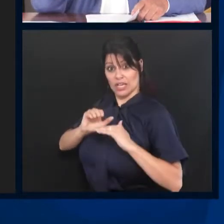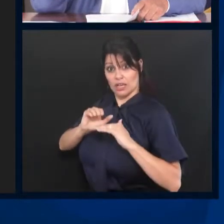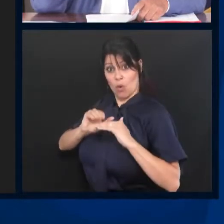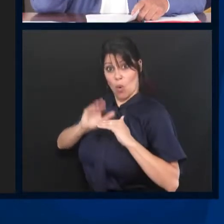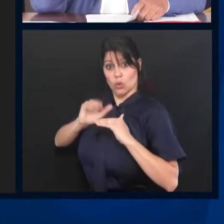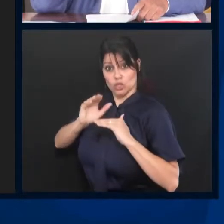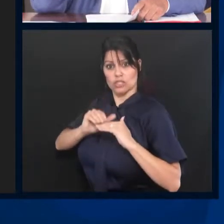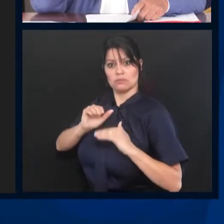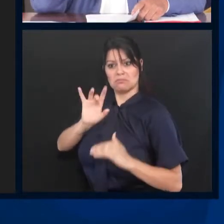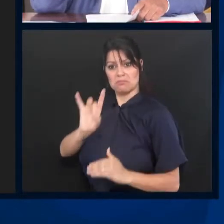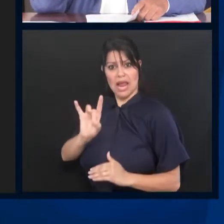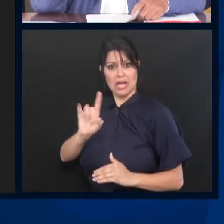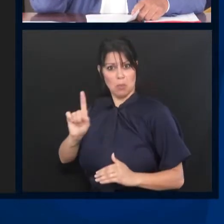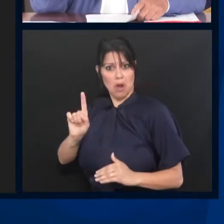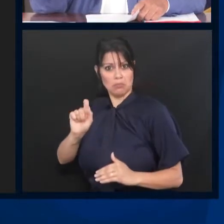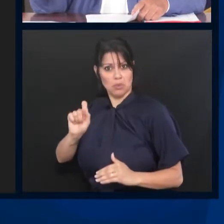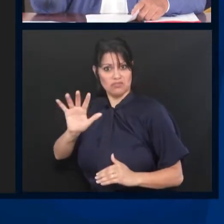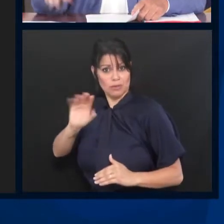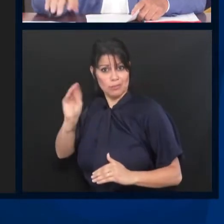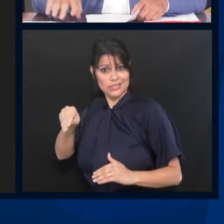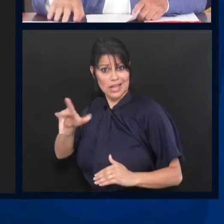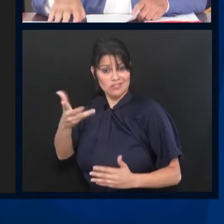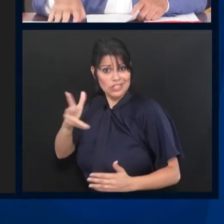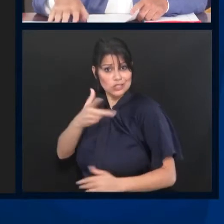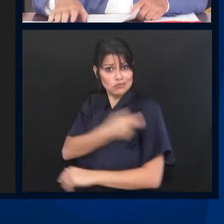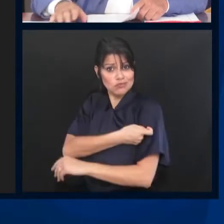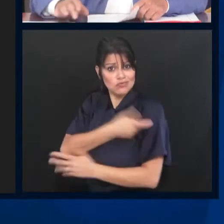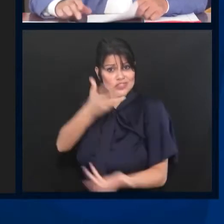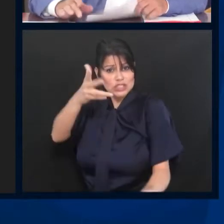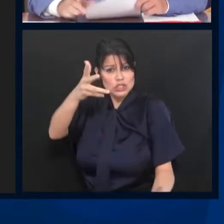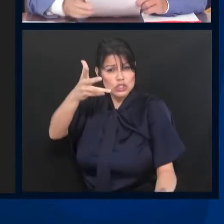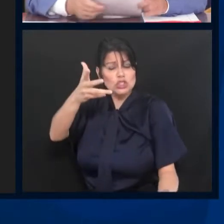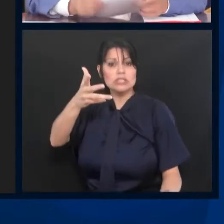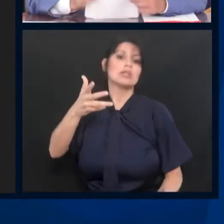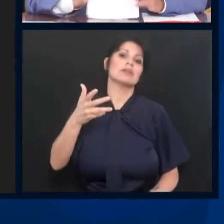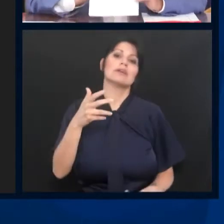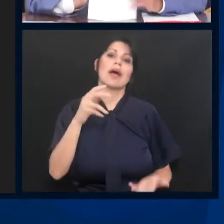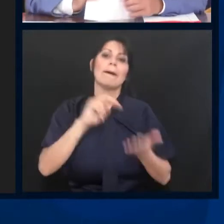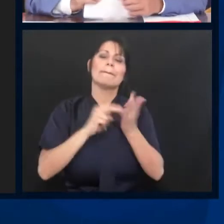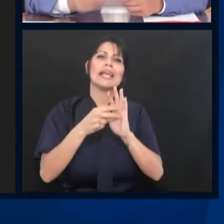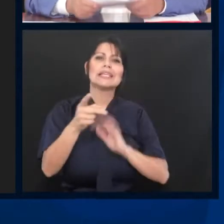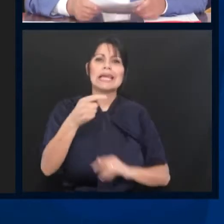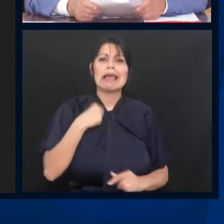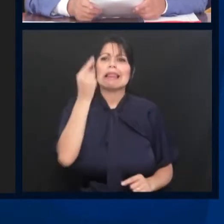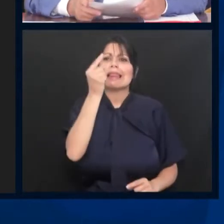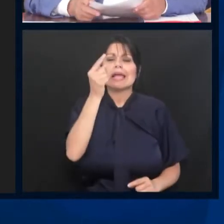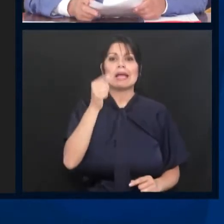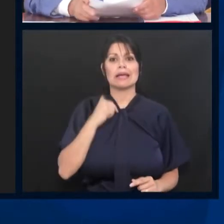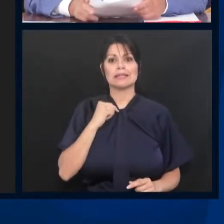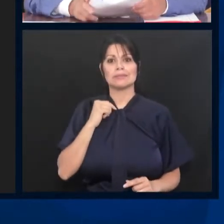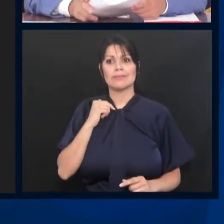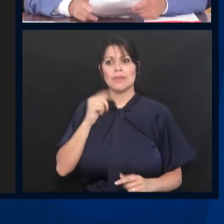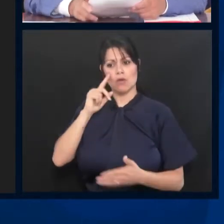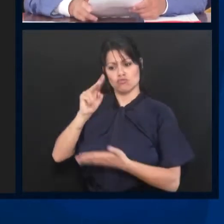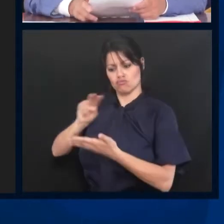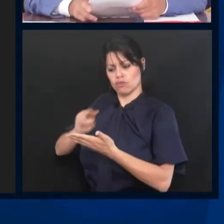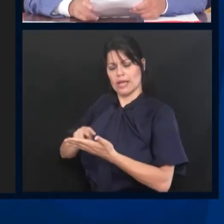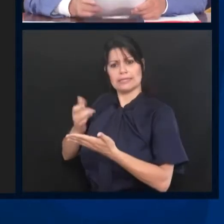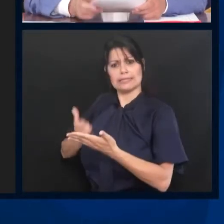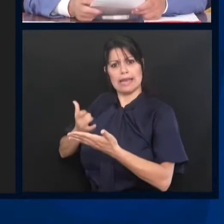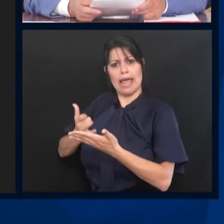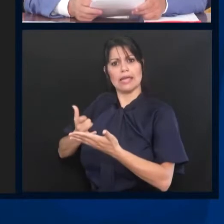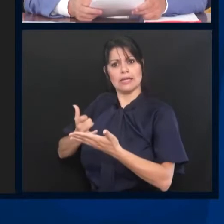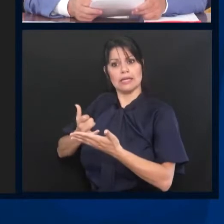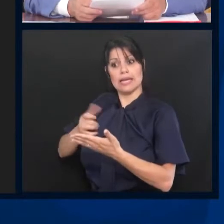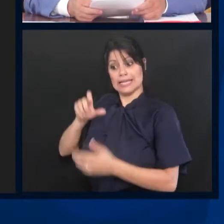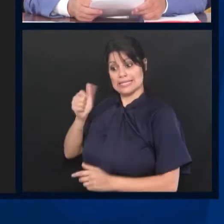81.5% of them are vaccinated. Now you just think, the lowest age, the youngest age I read today of the 10 folks that